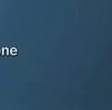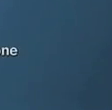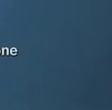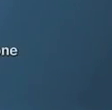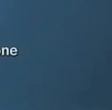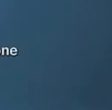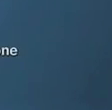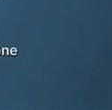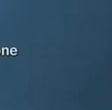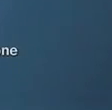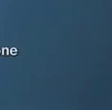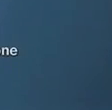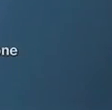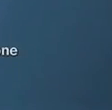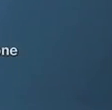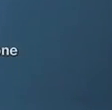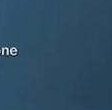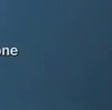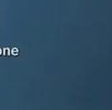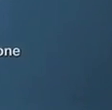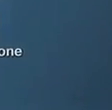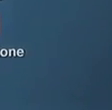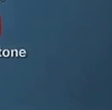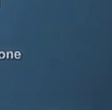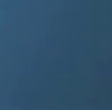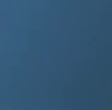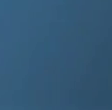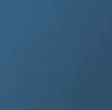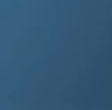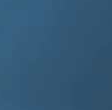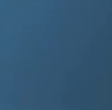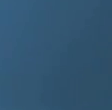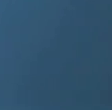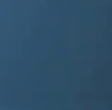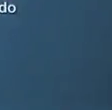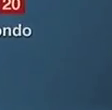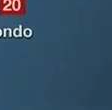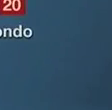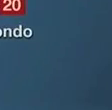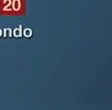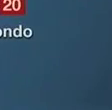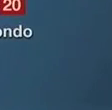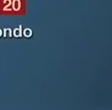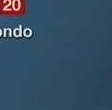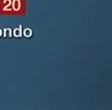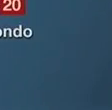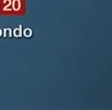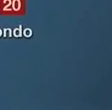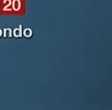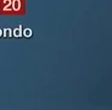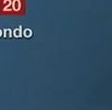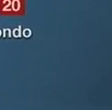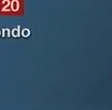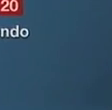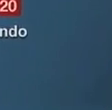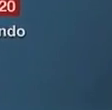Shepstone and Durban, and it's going to be partly cloudy and mild to warm for the bulk of the KwaZulu-Natal province. Mostly sunny weather continues across